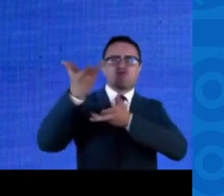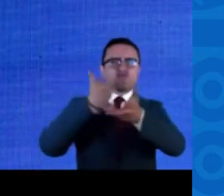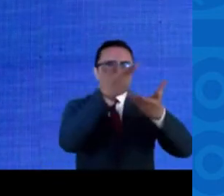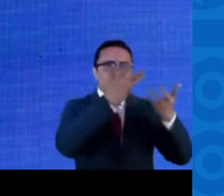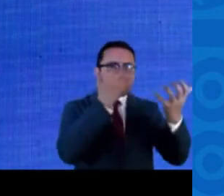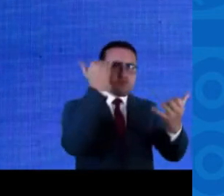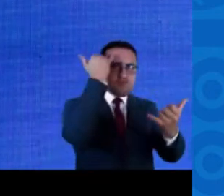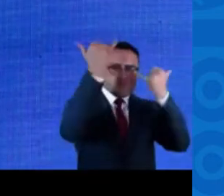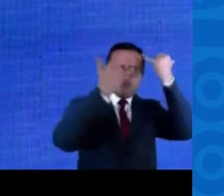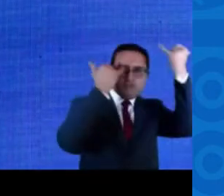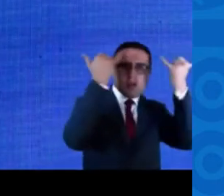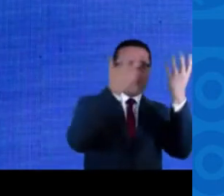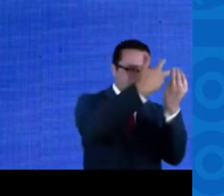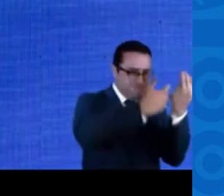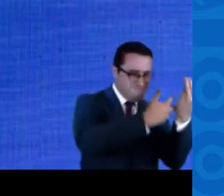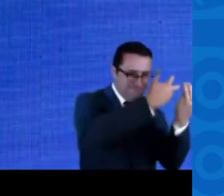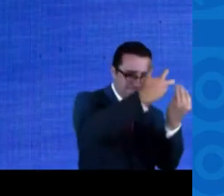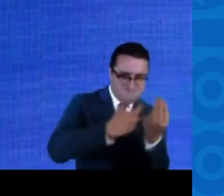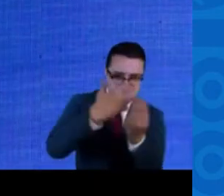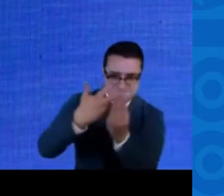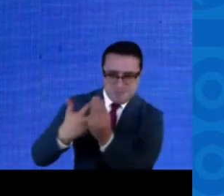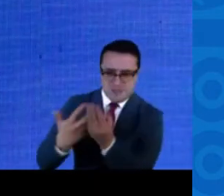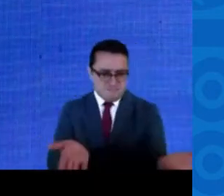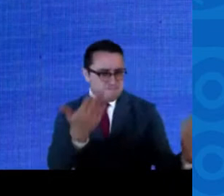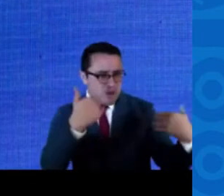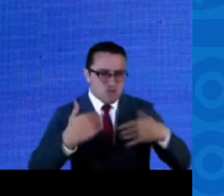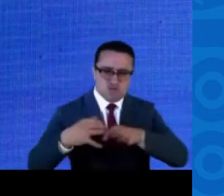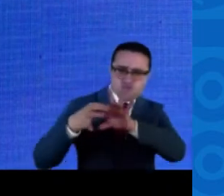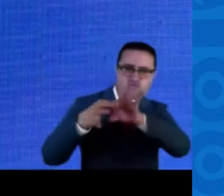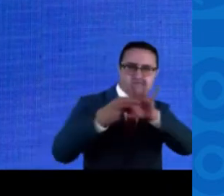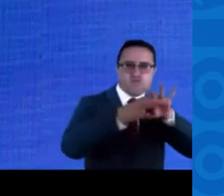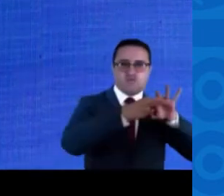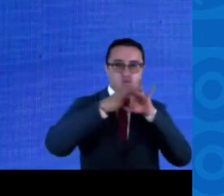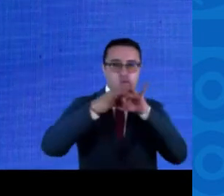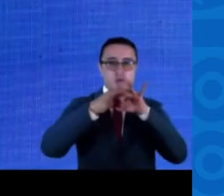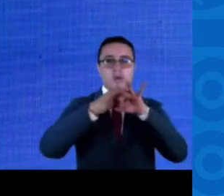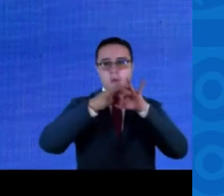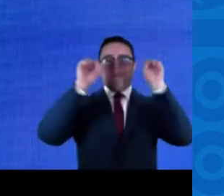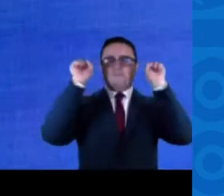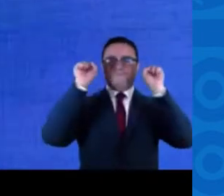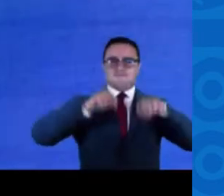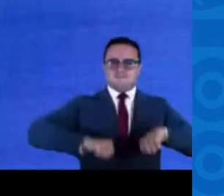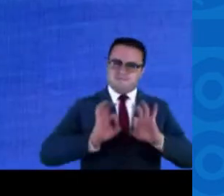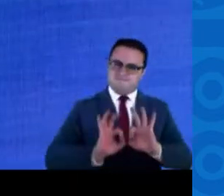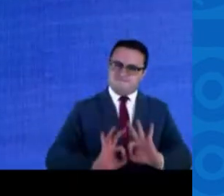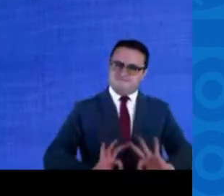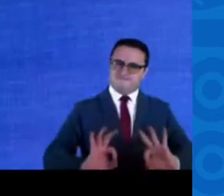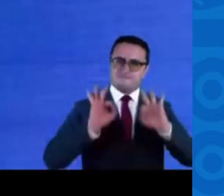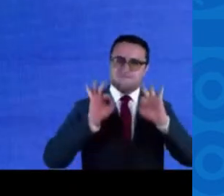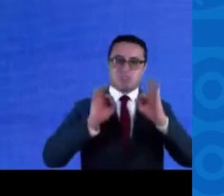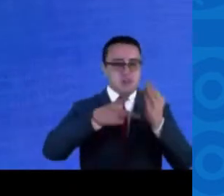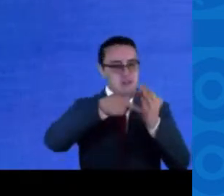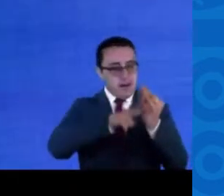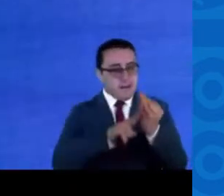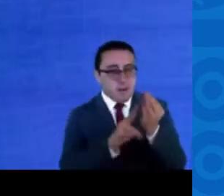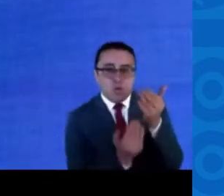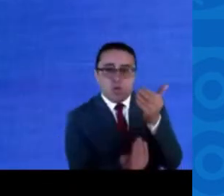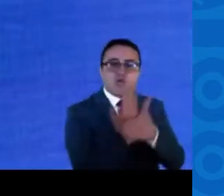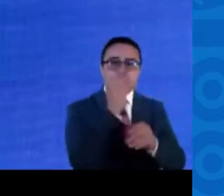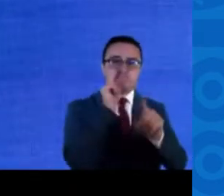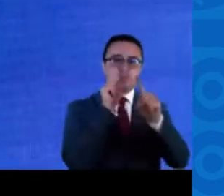having made of collaborative efforts the most valuable tool to